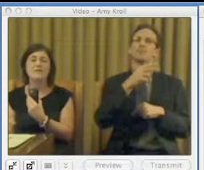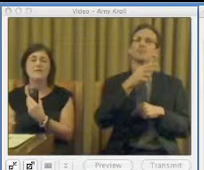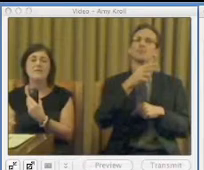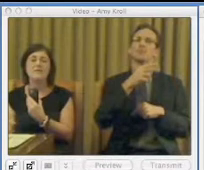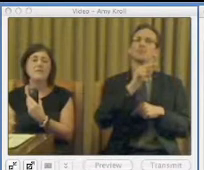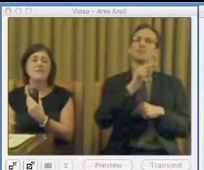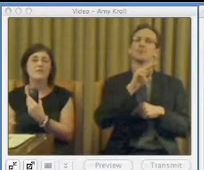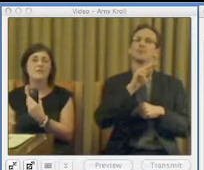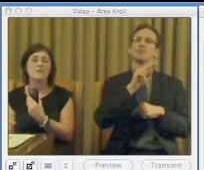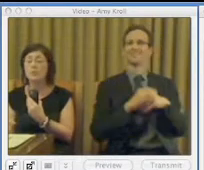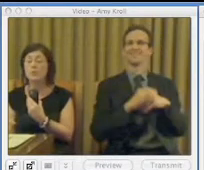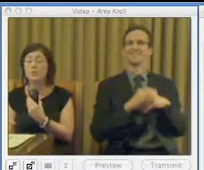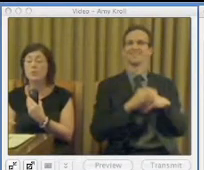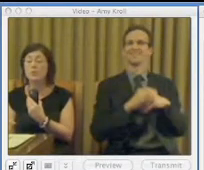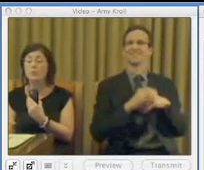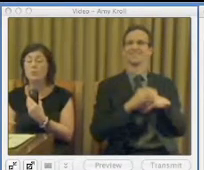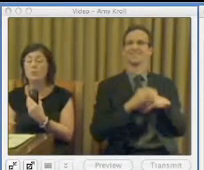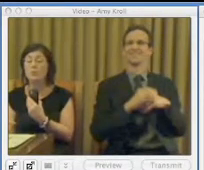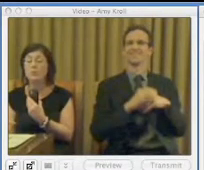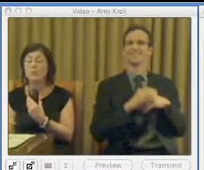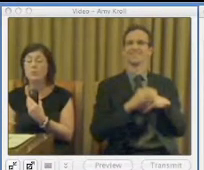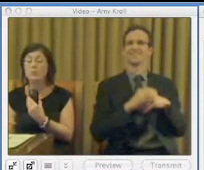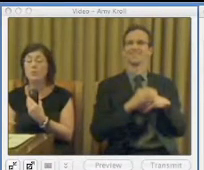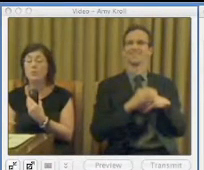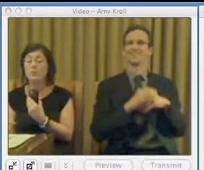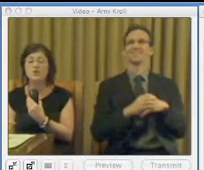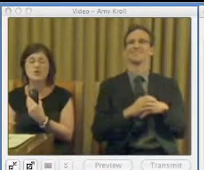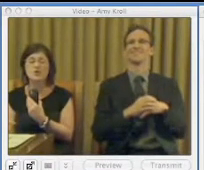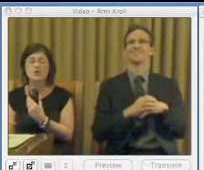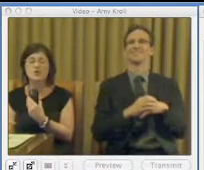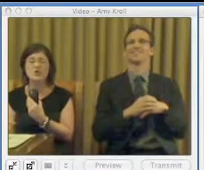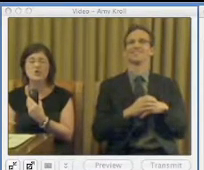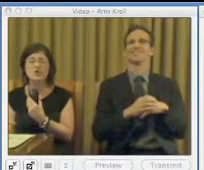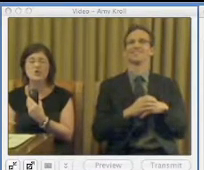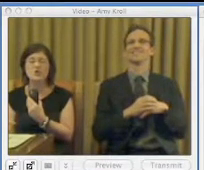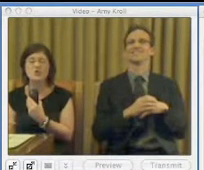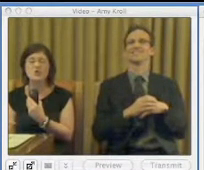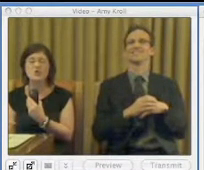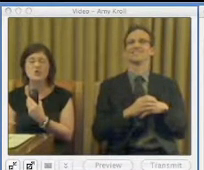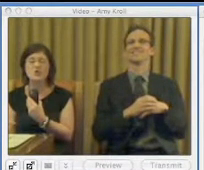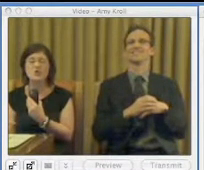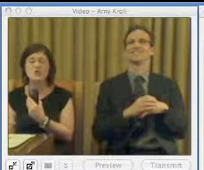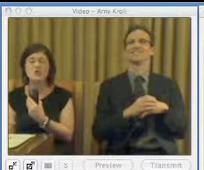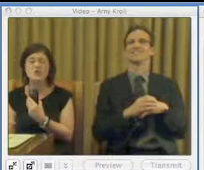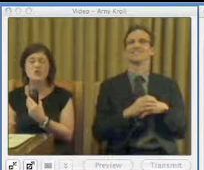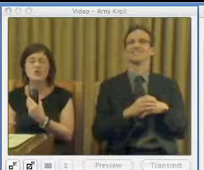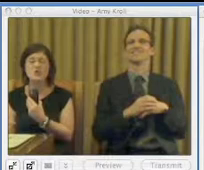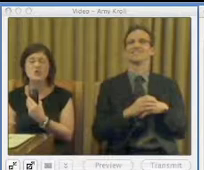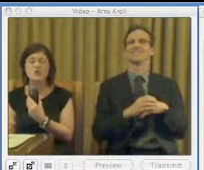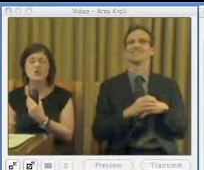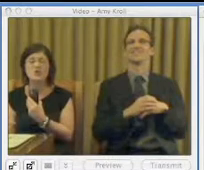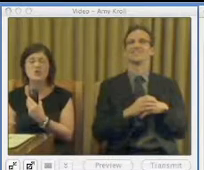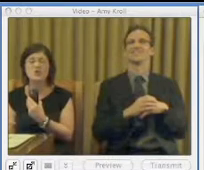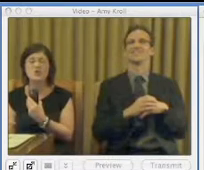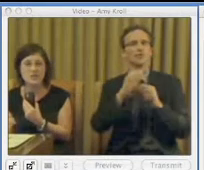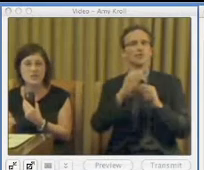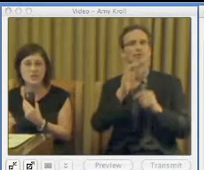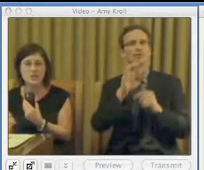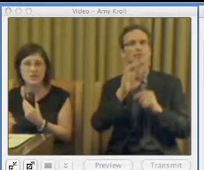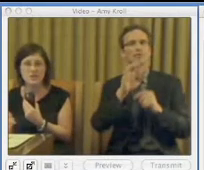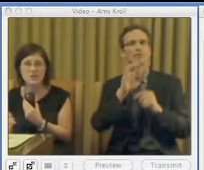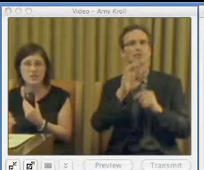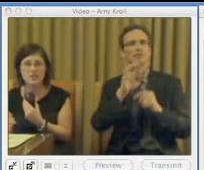other places, they've talked about cultural interpreting, dialogue interpreting,